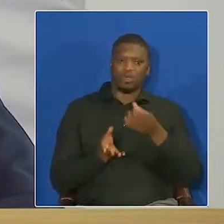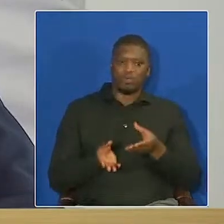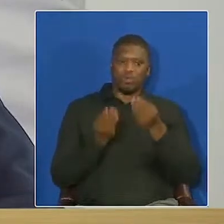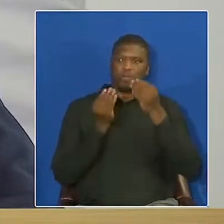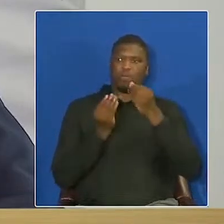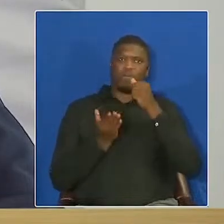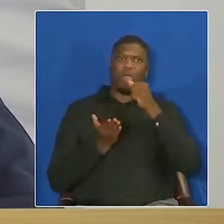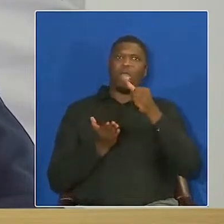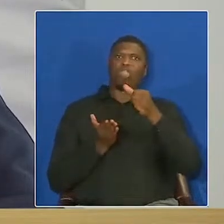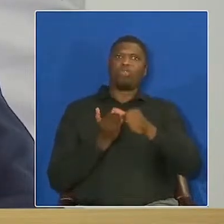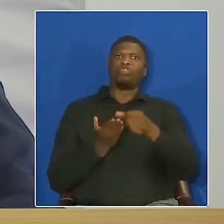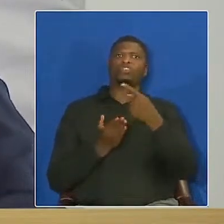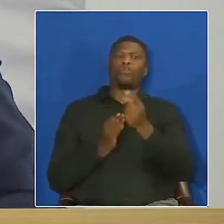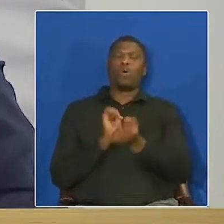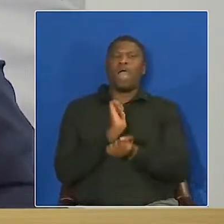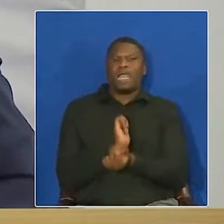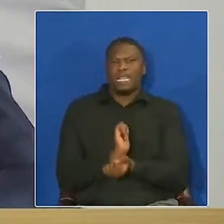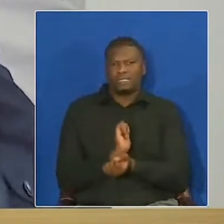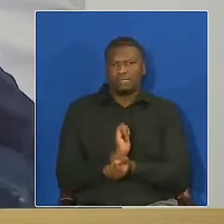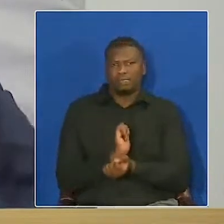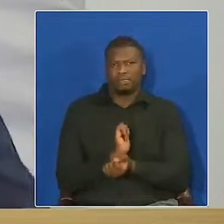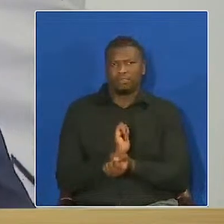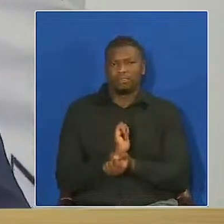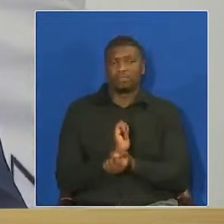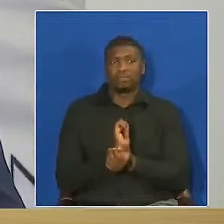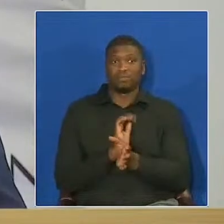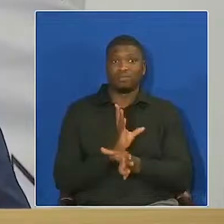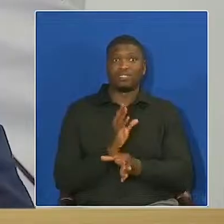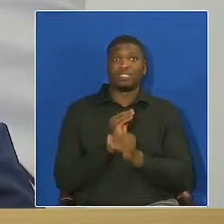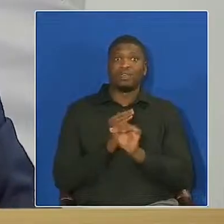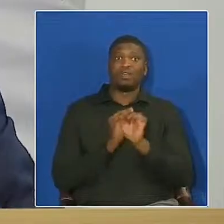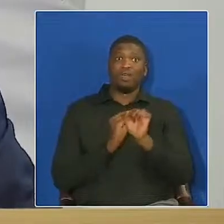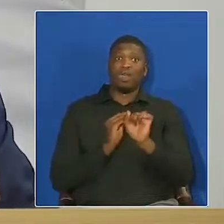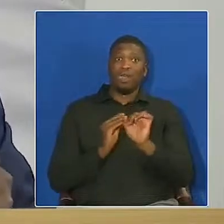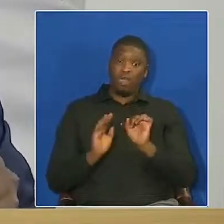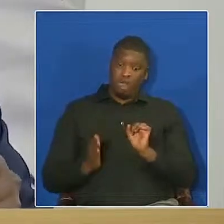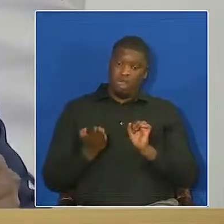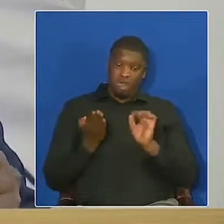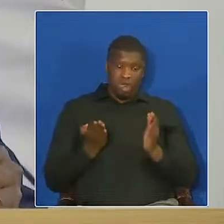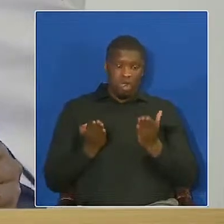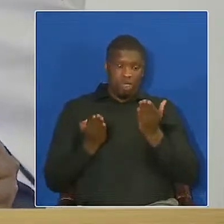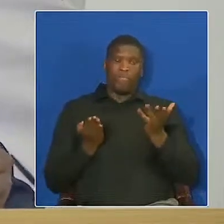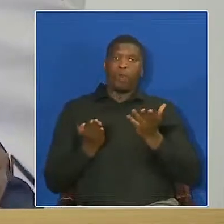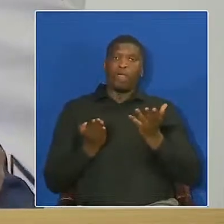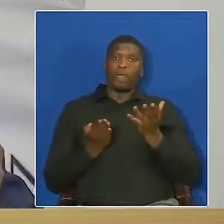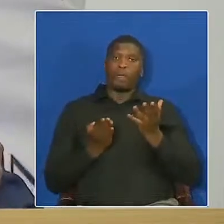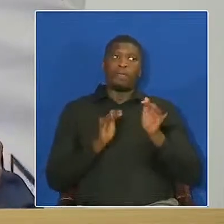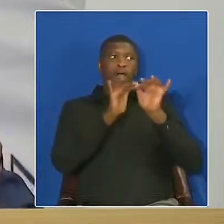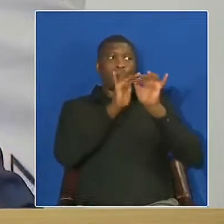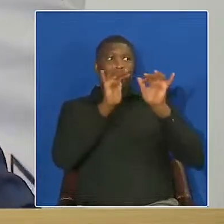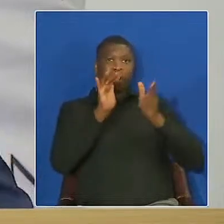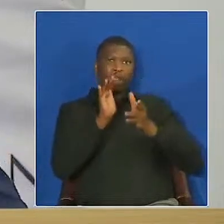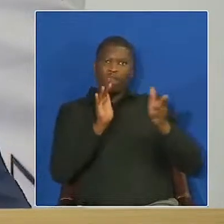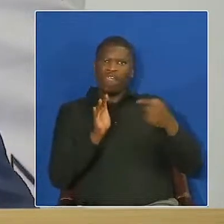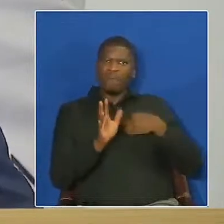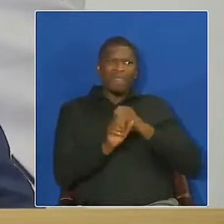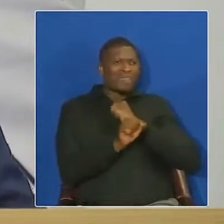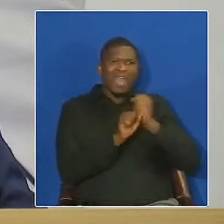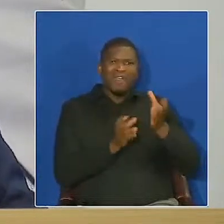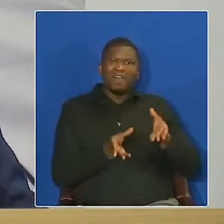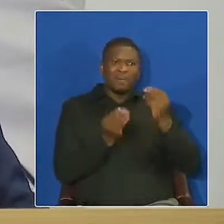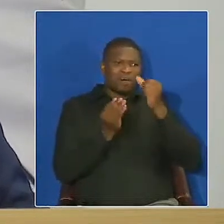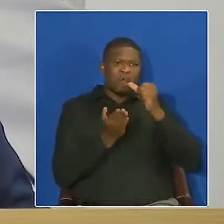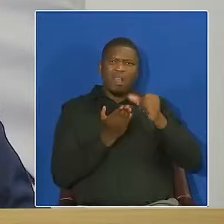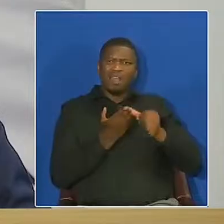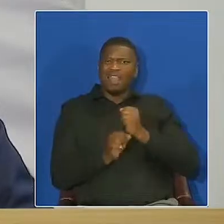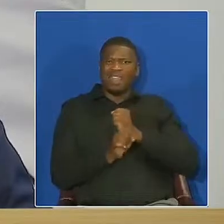with notices of arrest. And it's on record, even public record, that I was never served with the